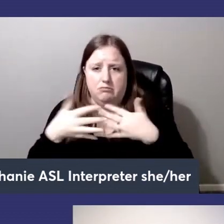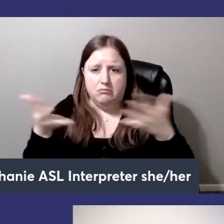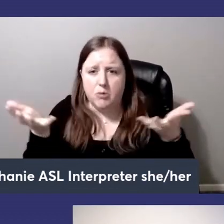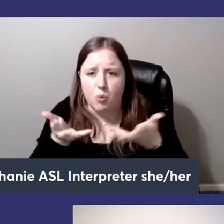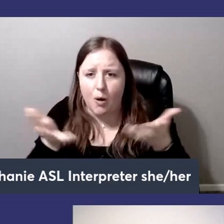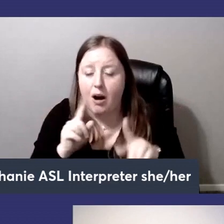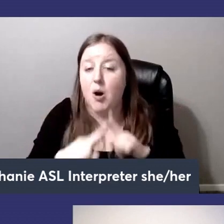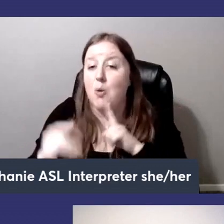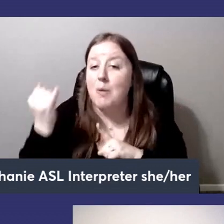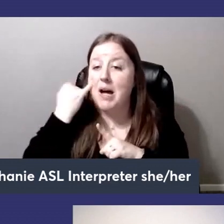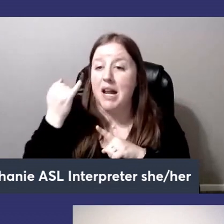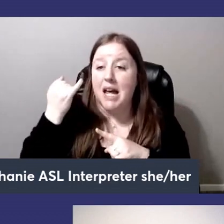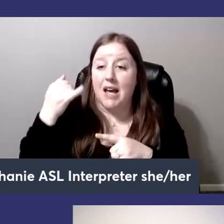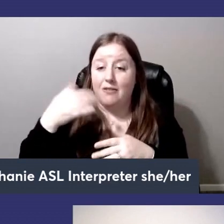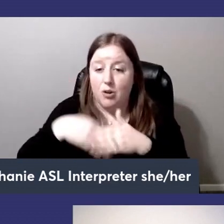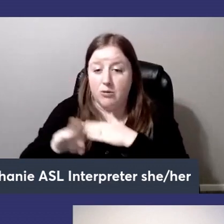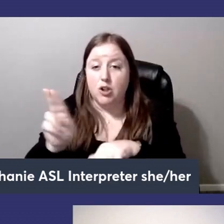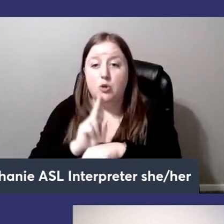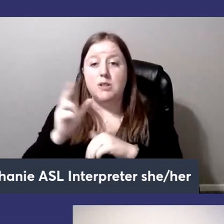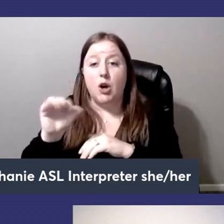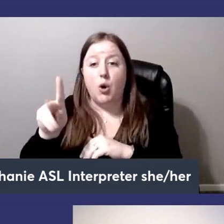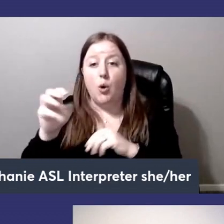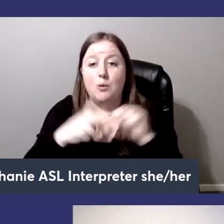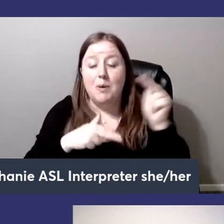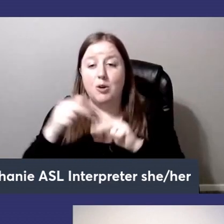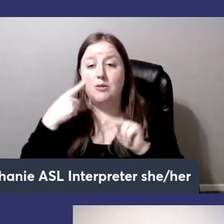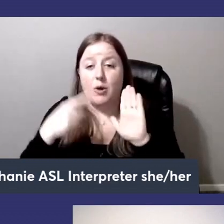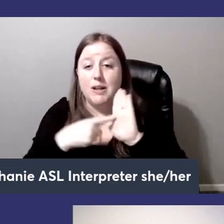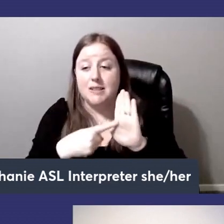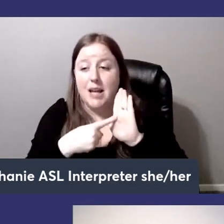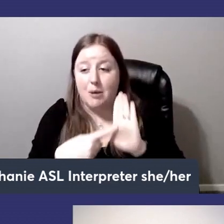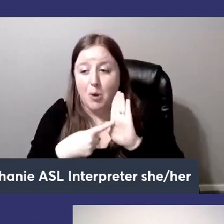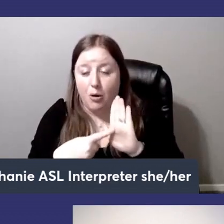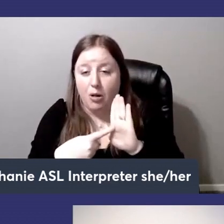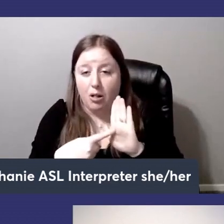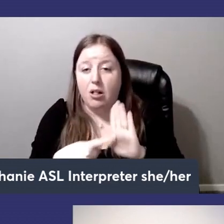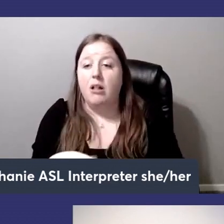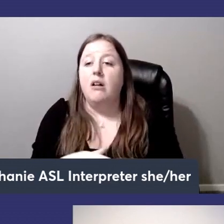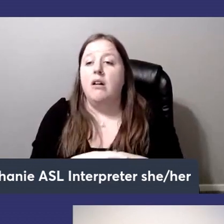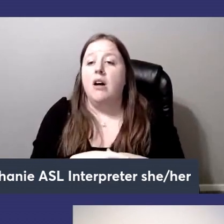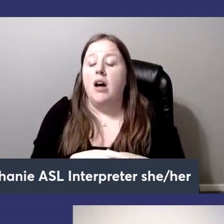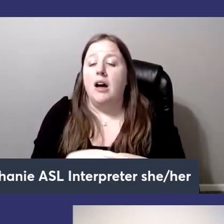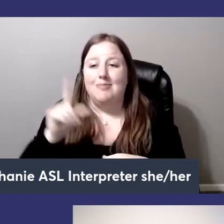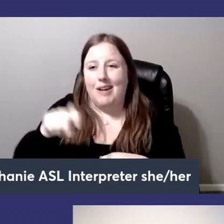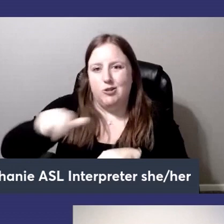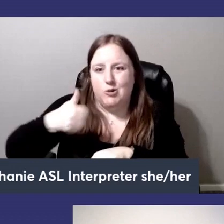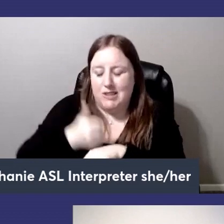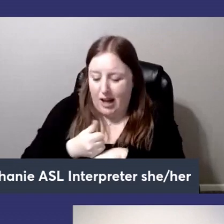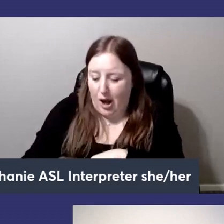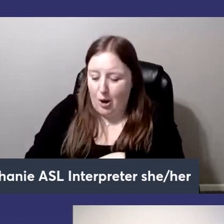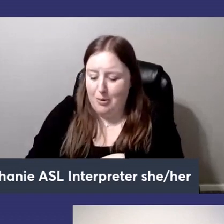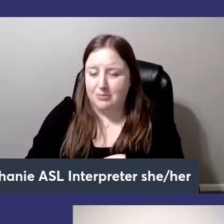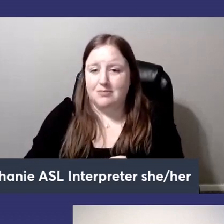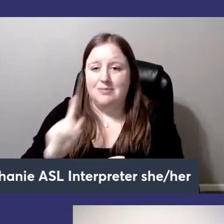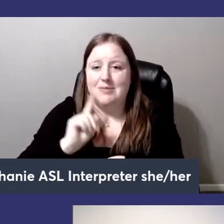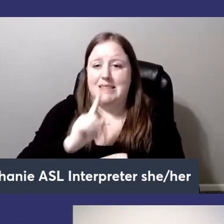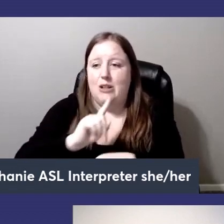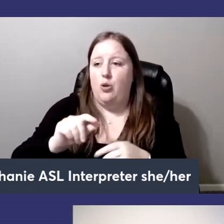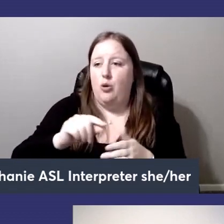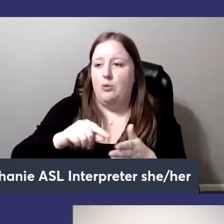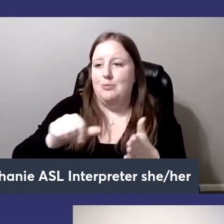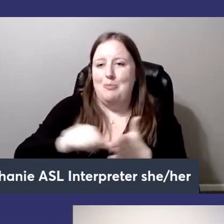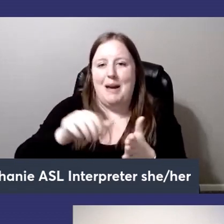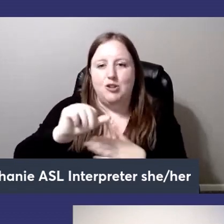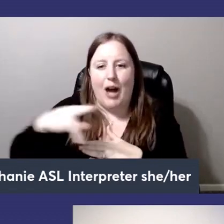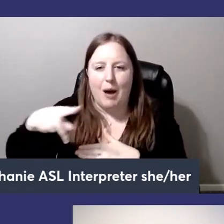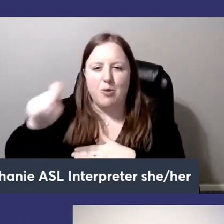you're just going and using code build, for example, right? And Doug, you just gave the example. I need to go set up a single page app. You got to figure out